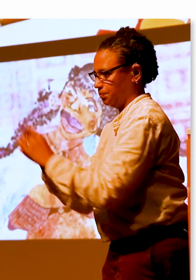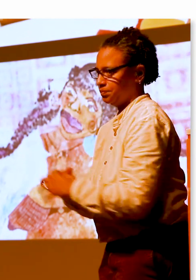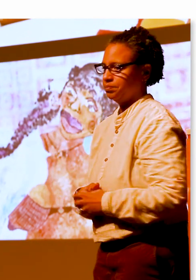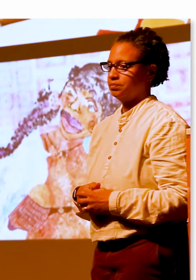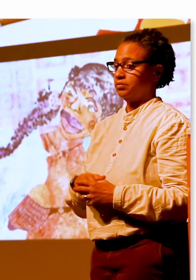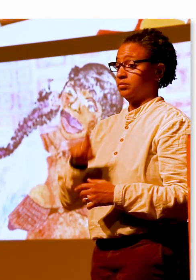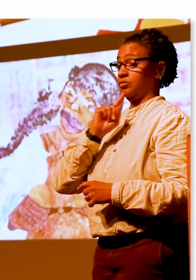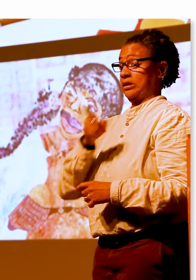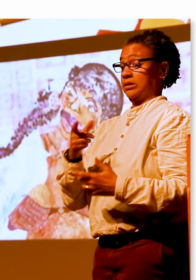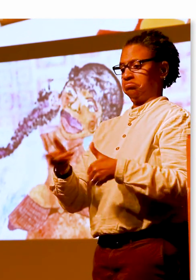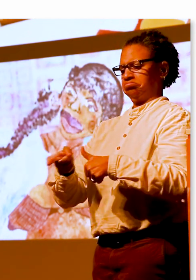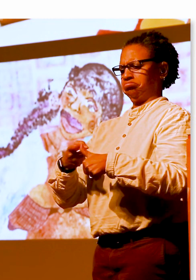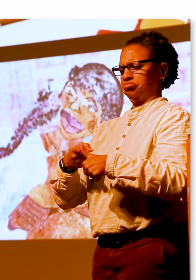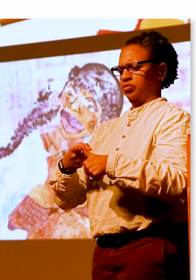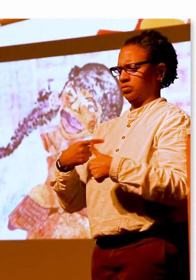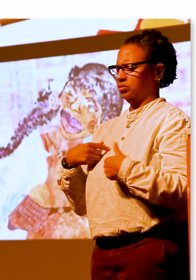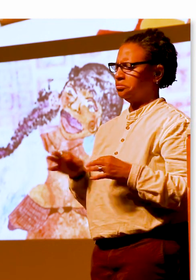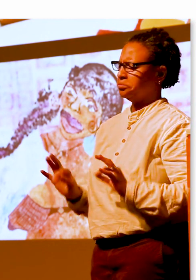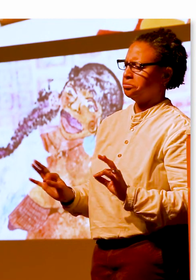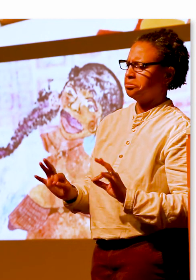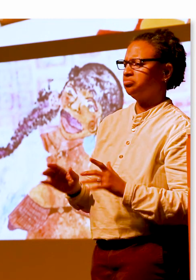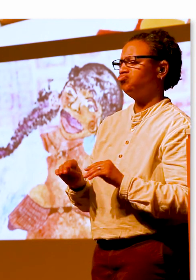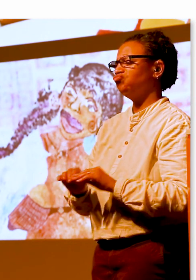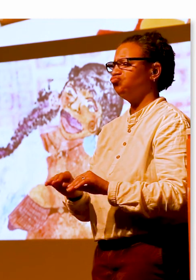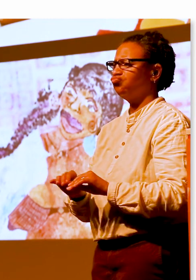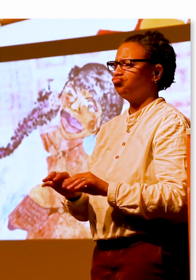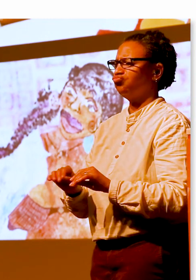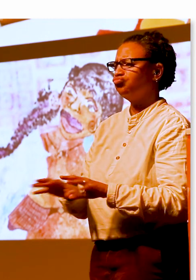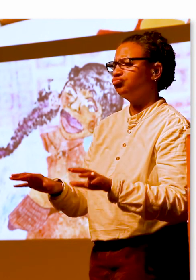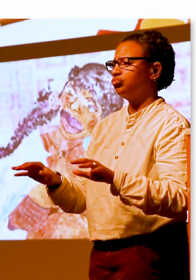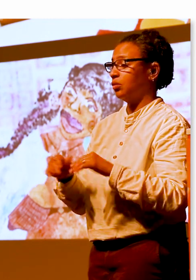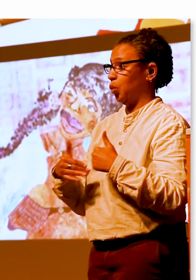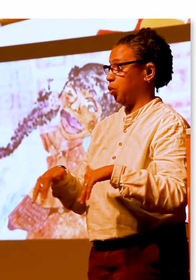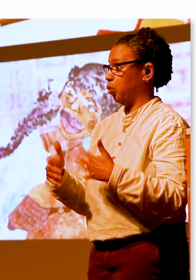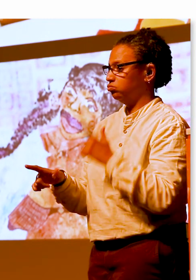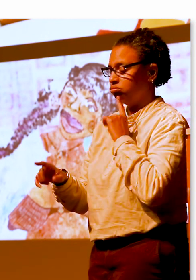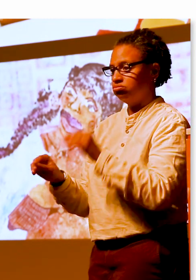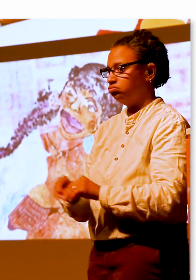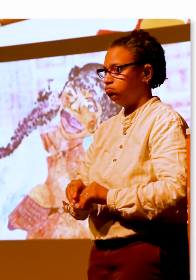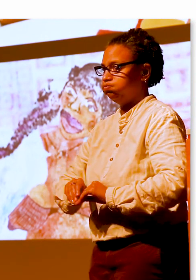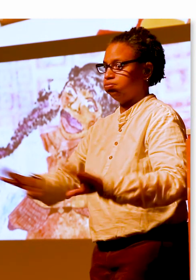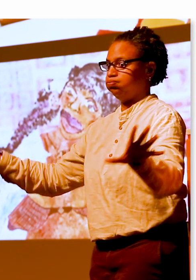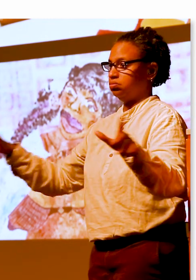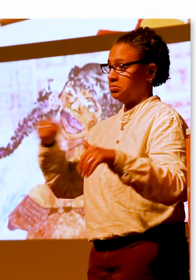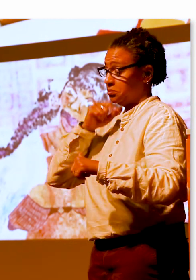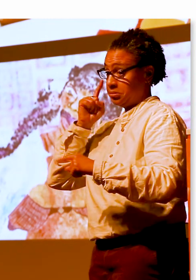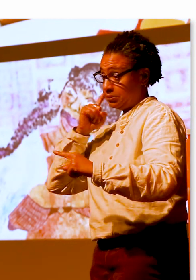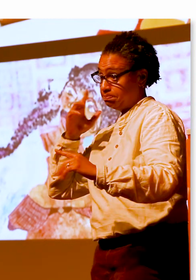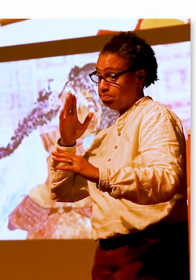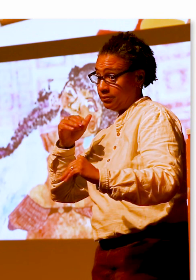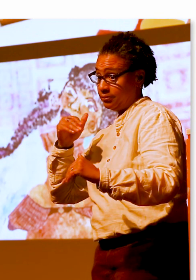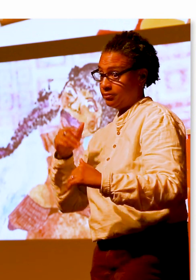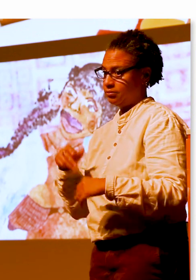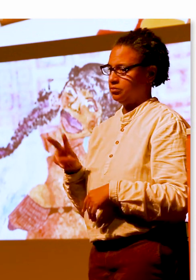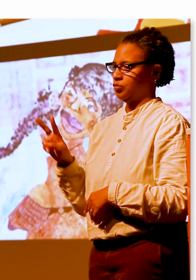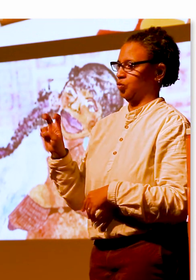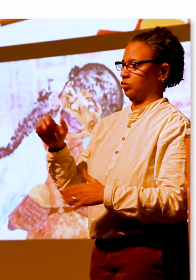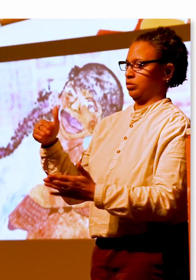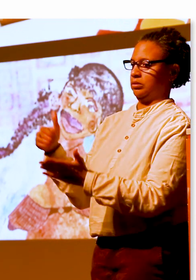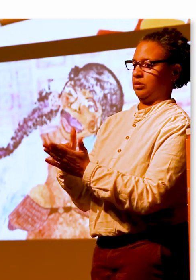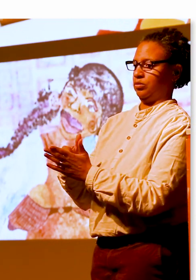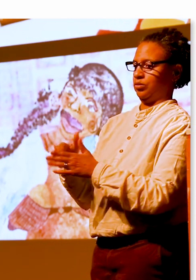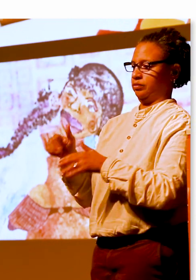that it wasn't designed to grow. It wasn't designed to reach what has now like 200,000 followers. It was designed really